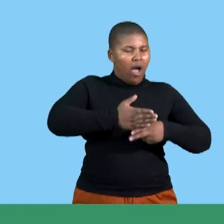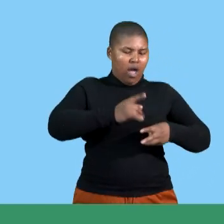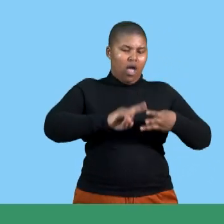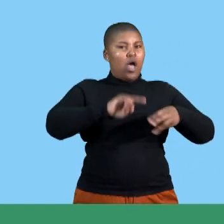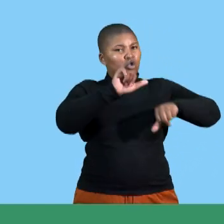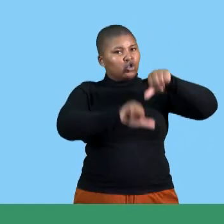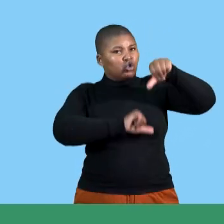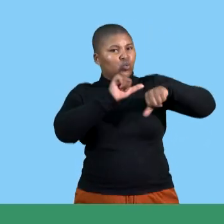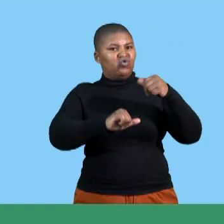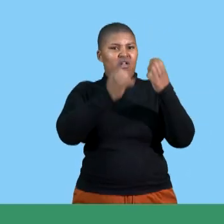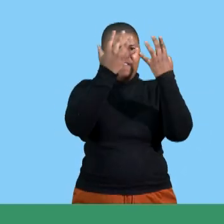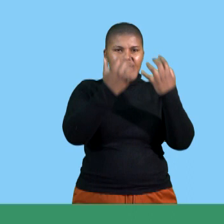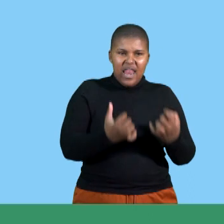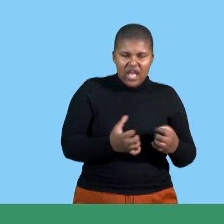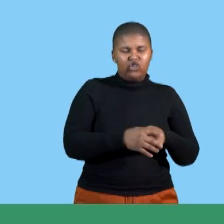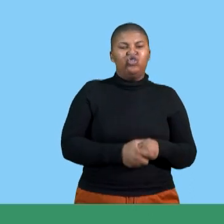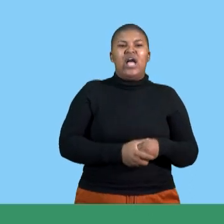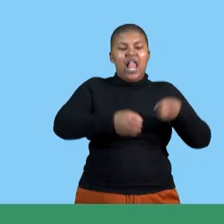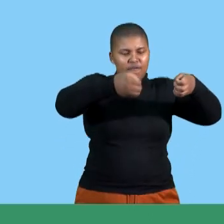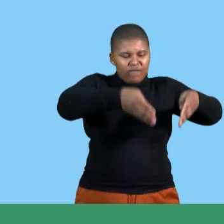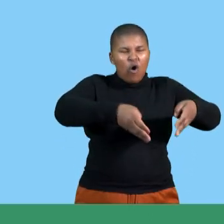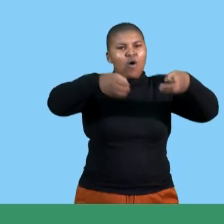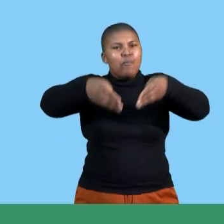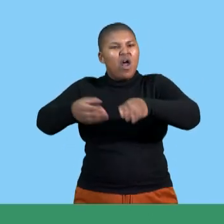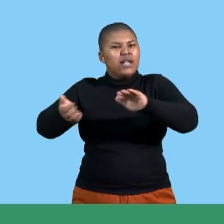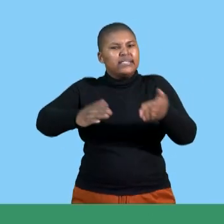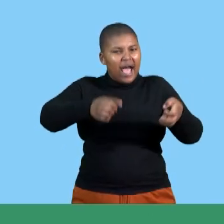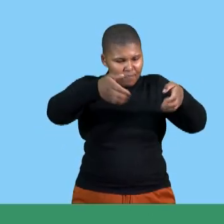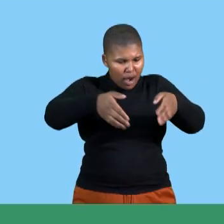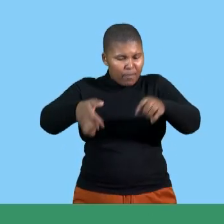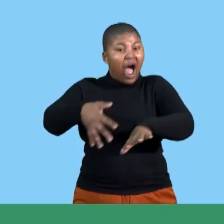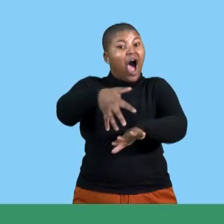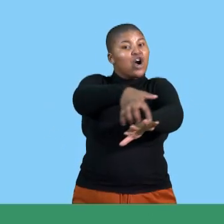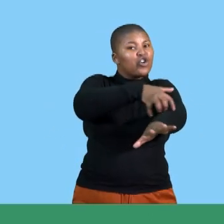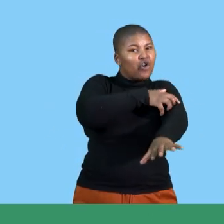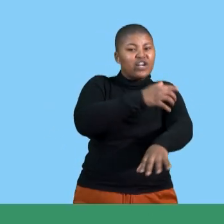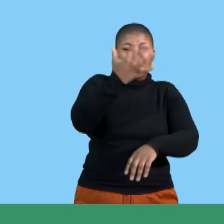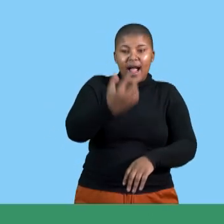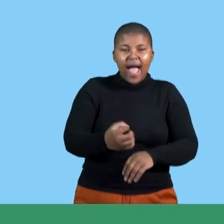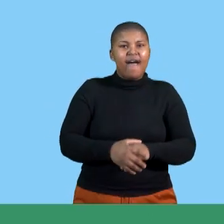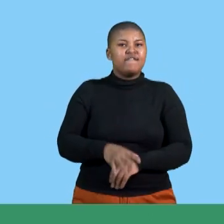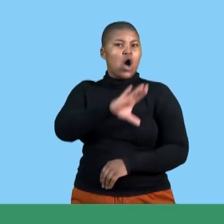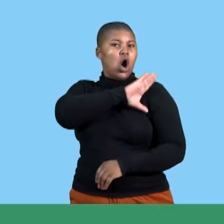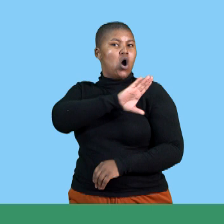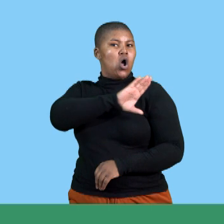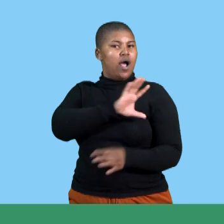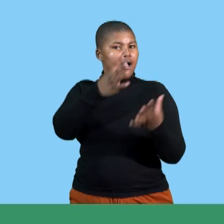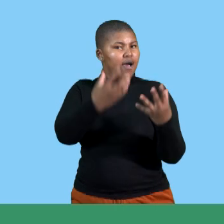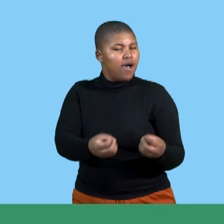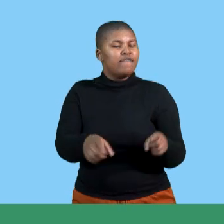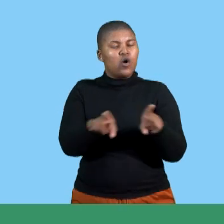have financial services cooperative, we have burial cooperative, we have agricultural cooperative, we have